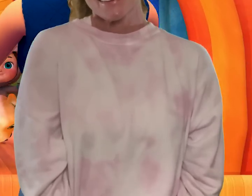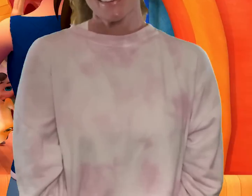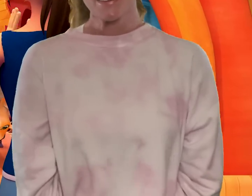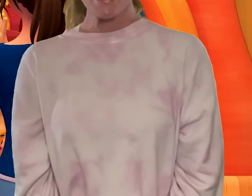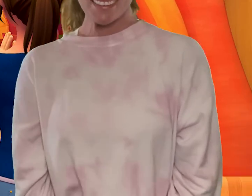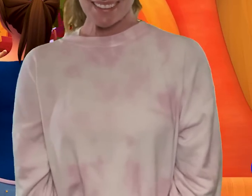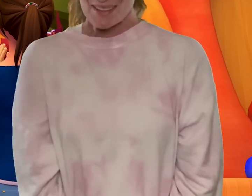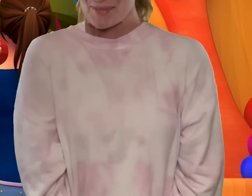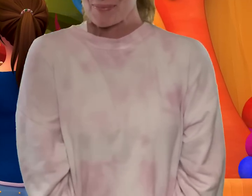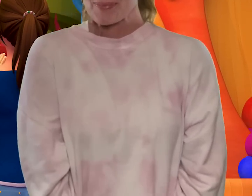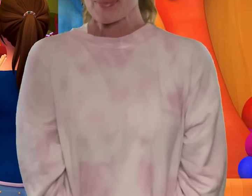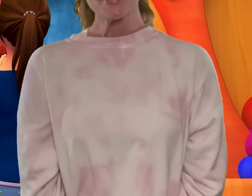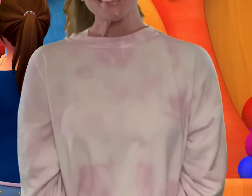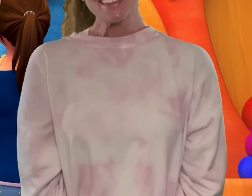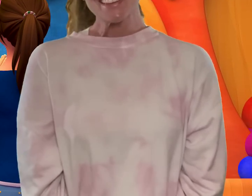Australia